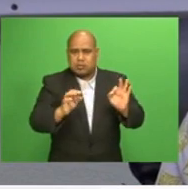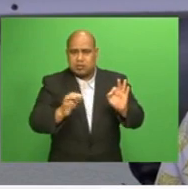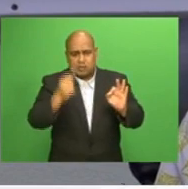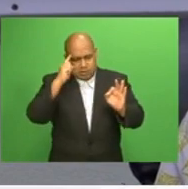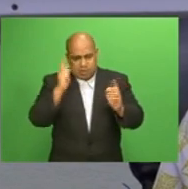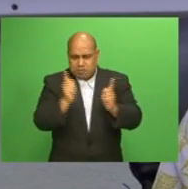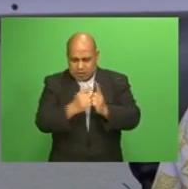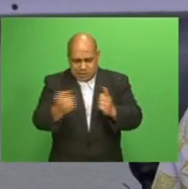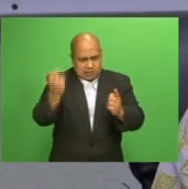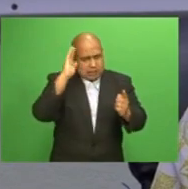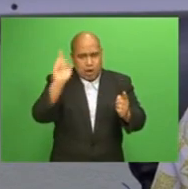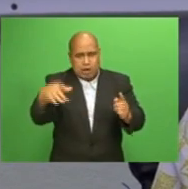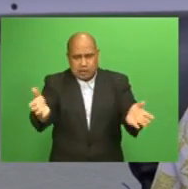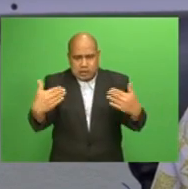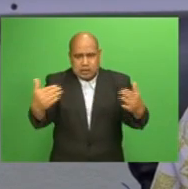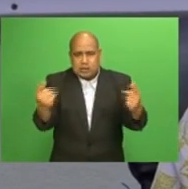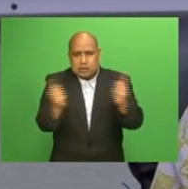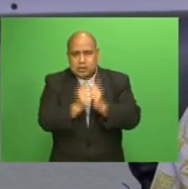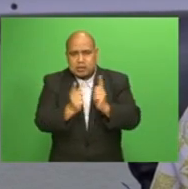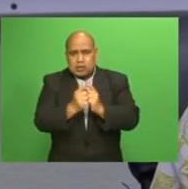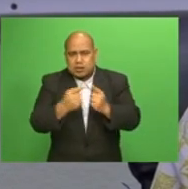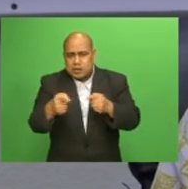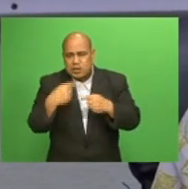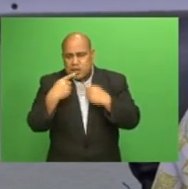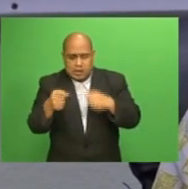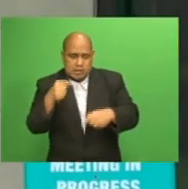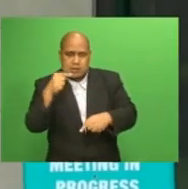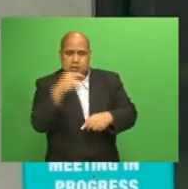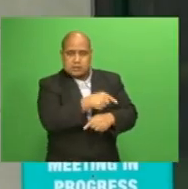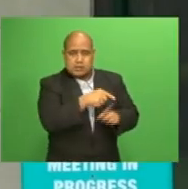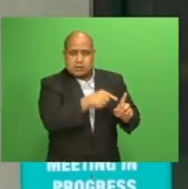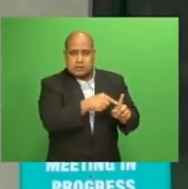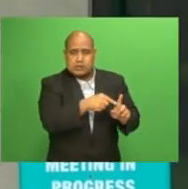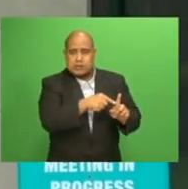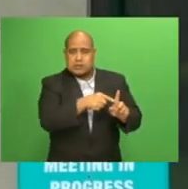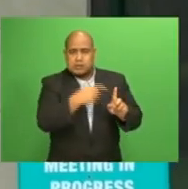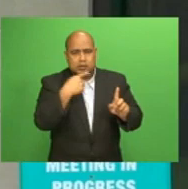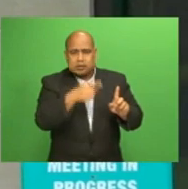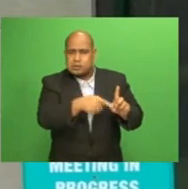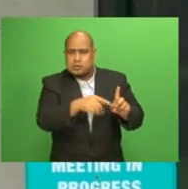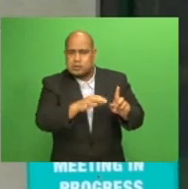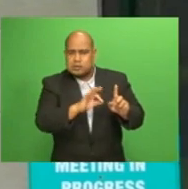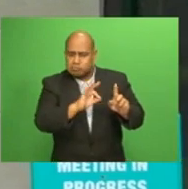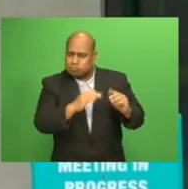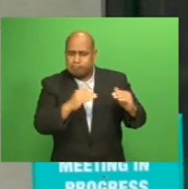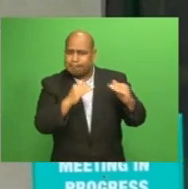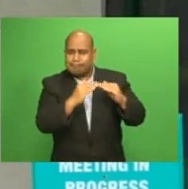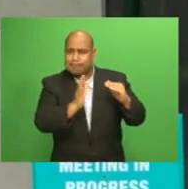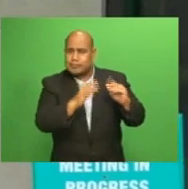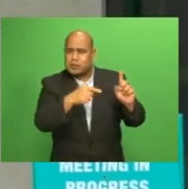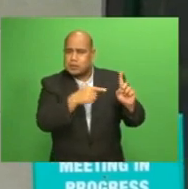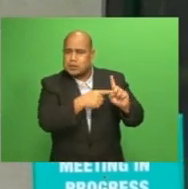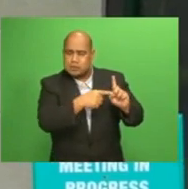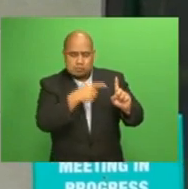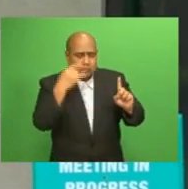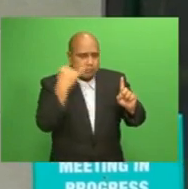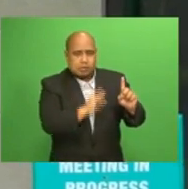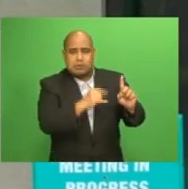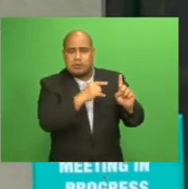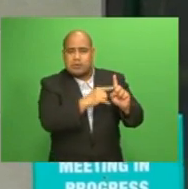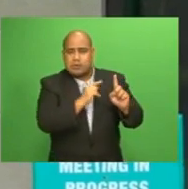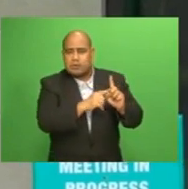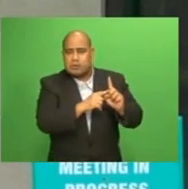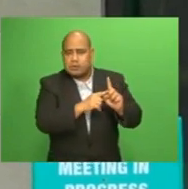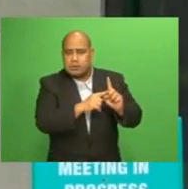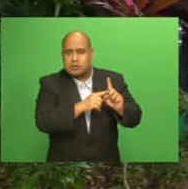claims are doing a gross misservice because they should know, and if they don't know, they should have made the